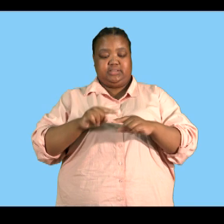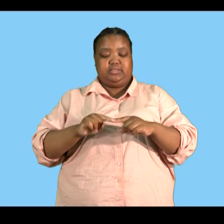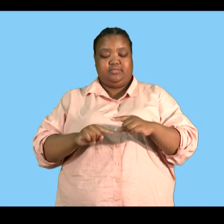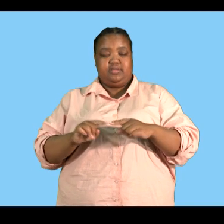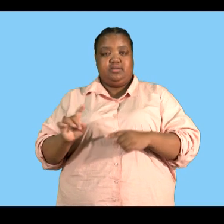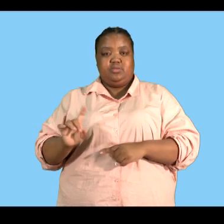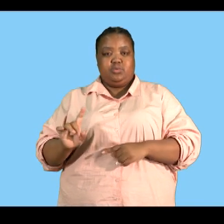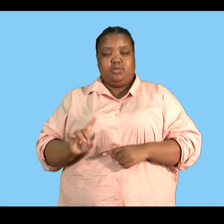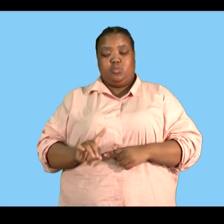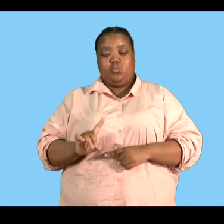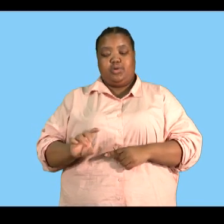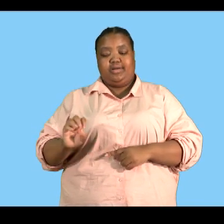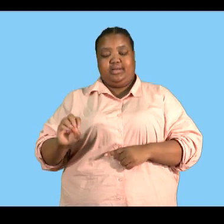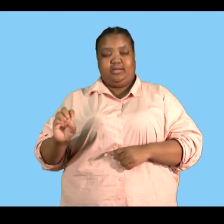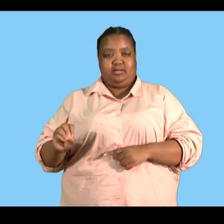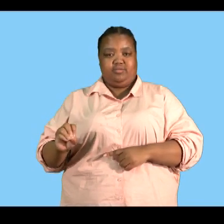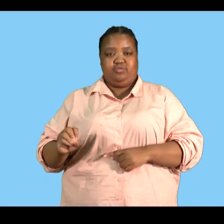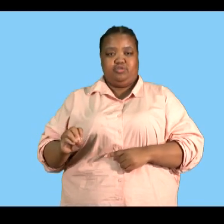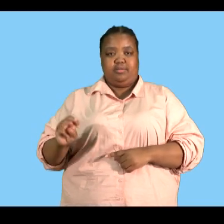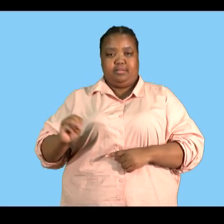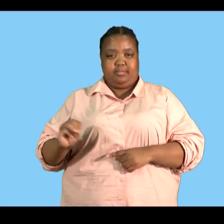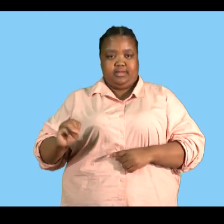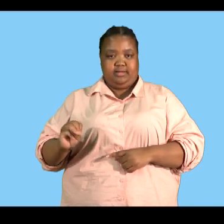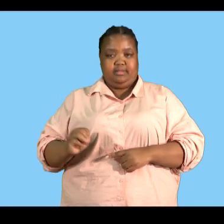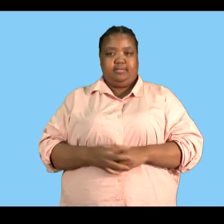being divided by 100